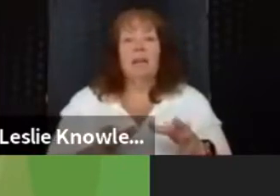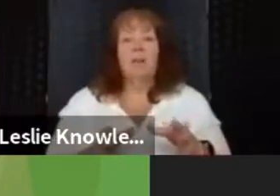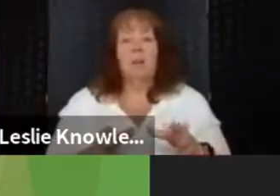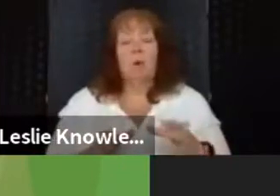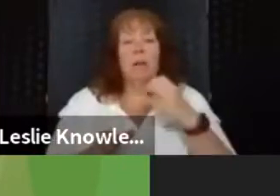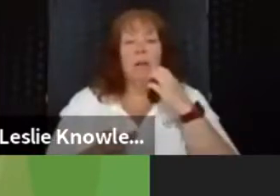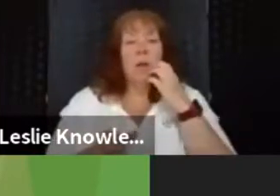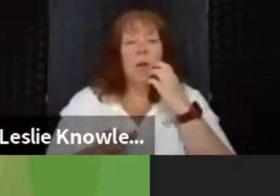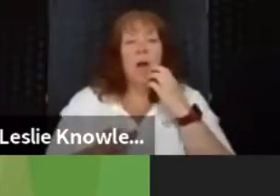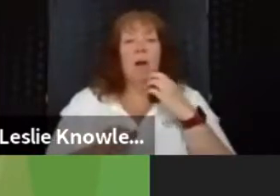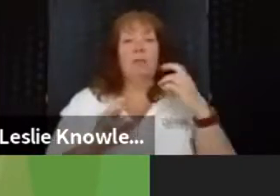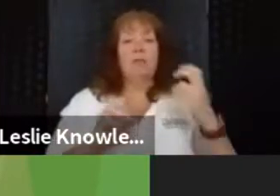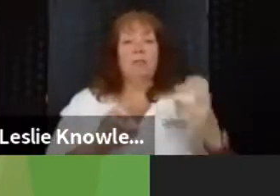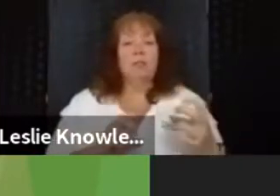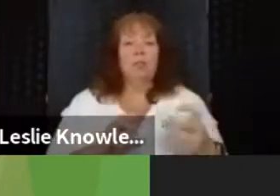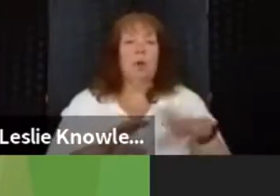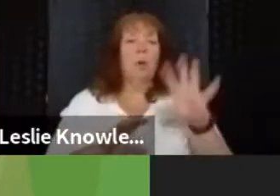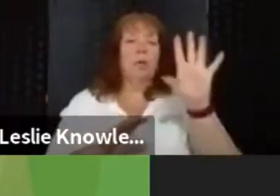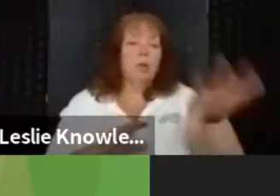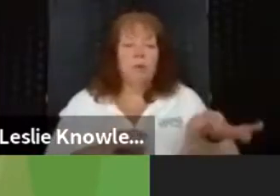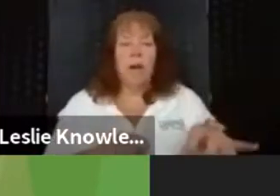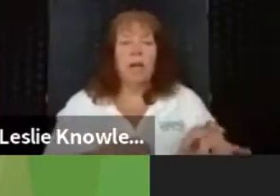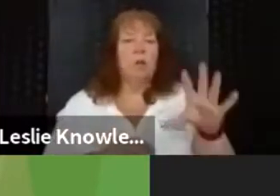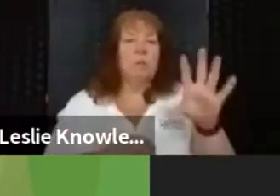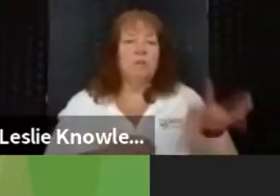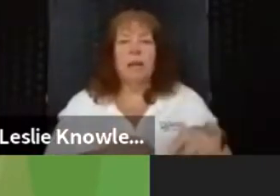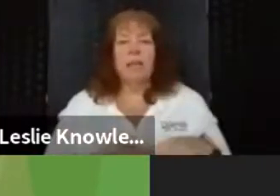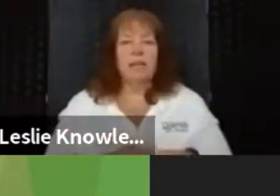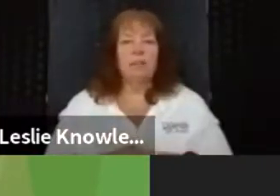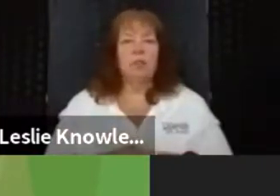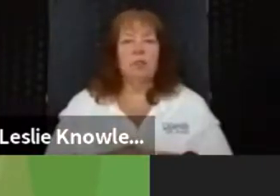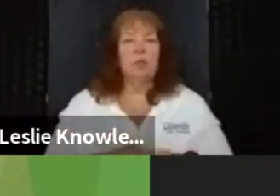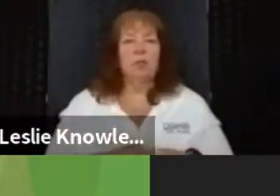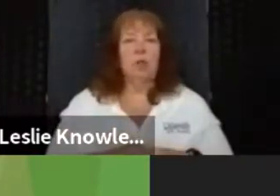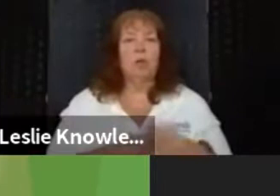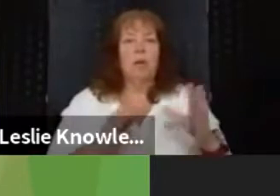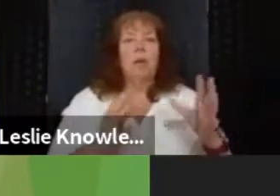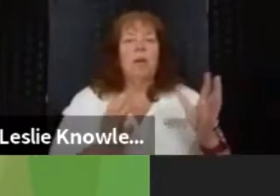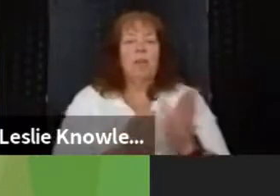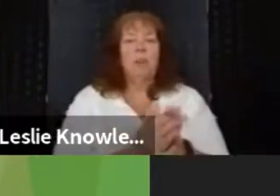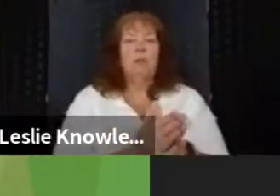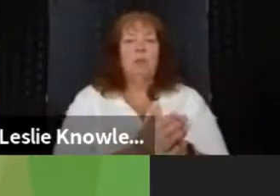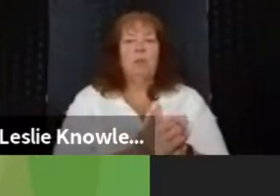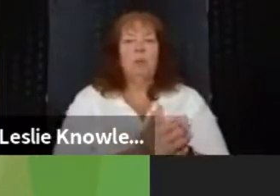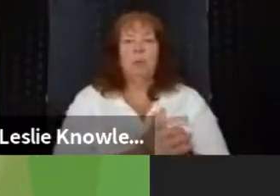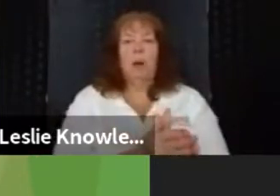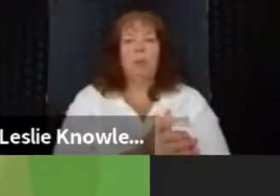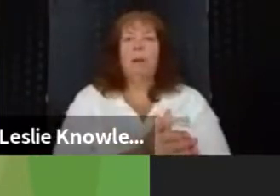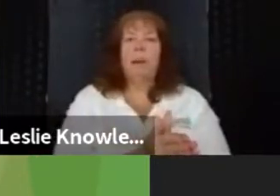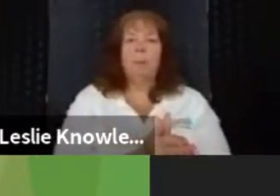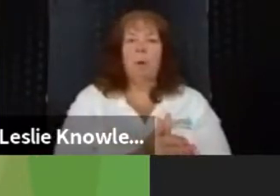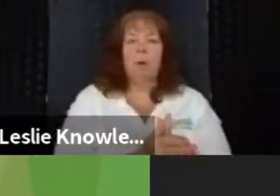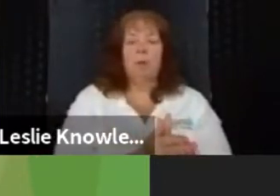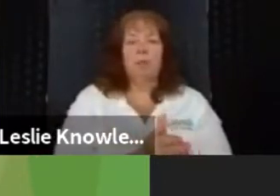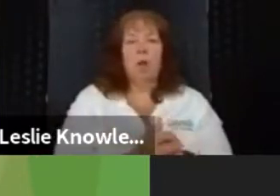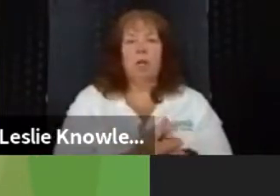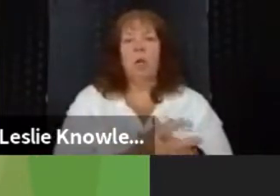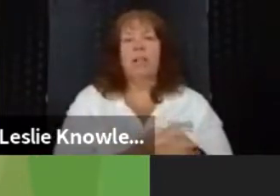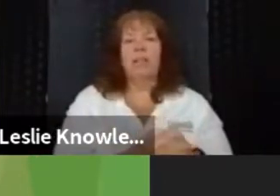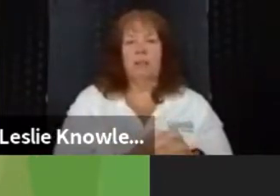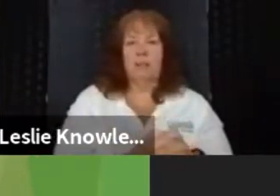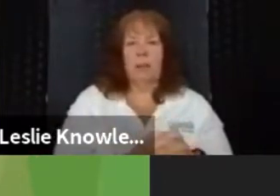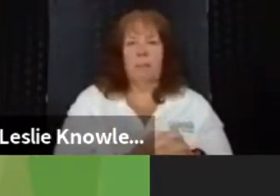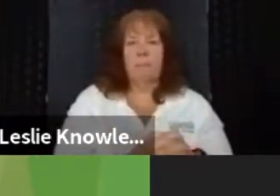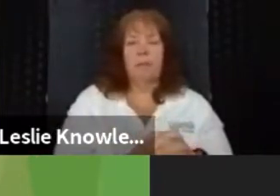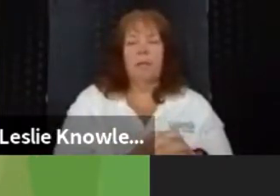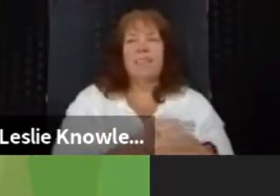take ASL 1. I would assess you going, you're fine, you'd be fine in ASL 2, so that then we do the proper paperwork, which is called a